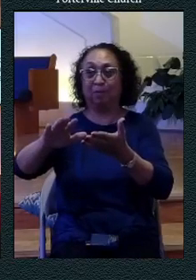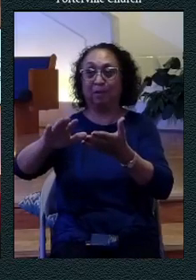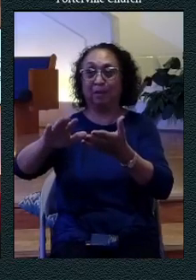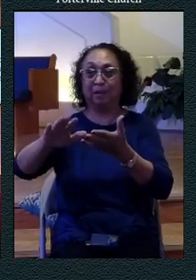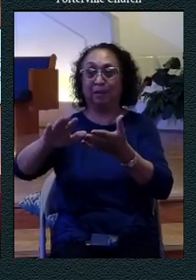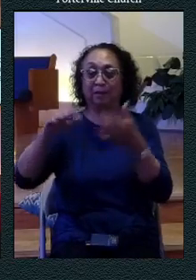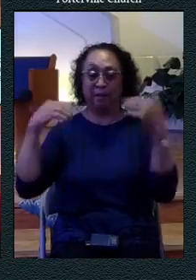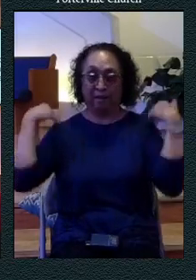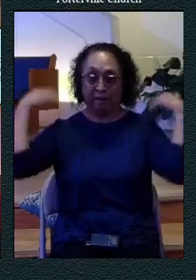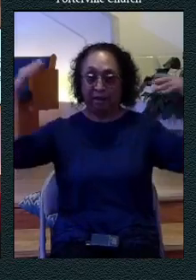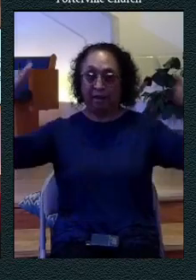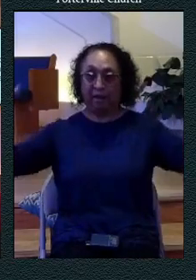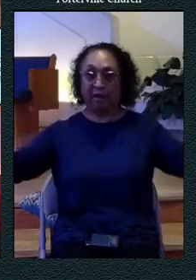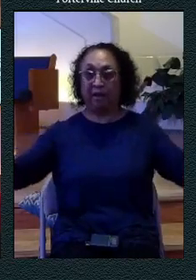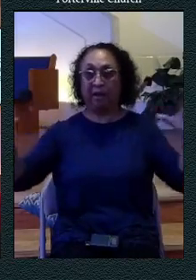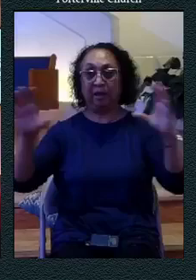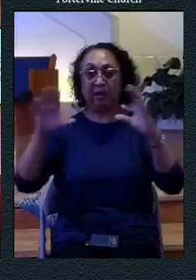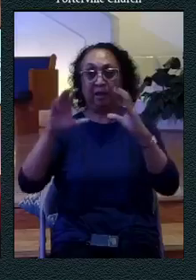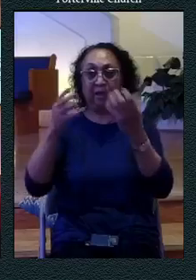holy,